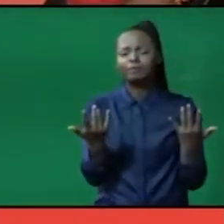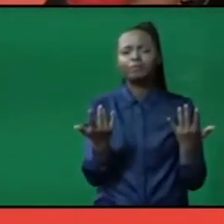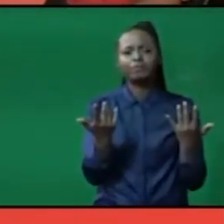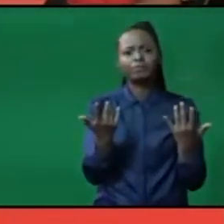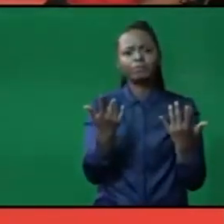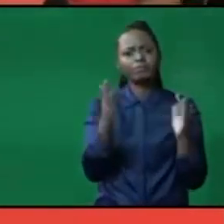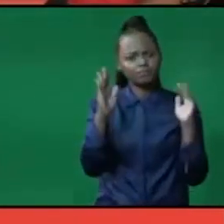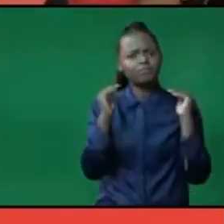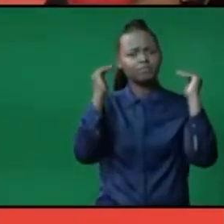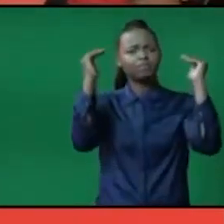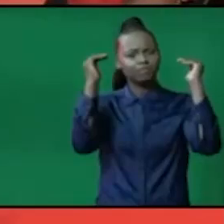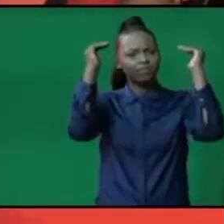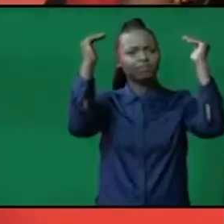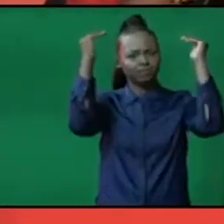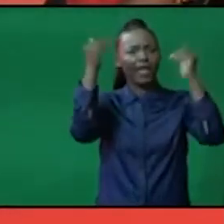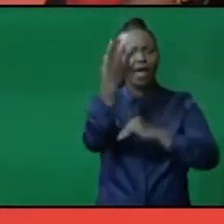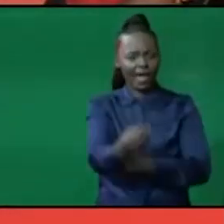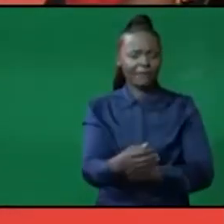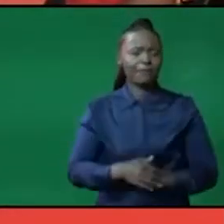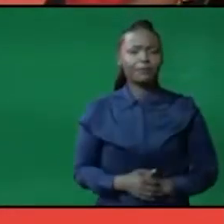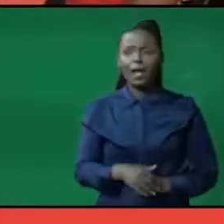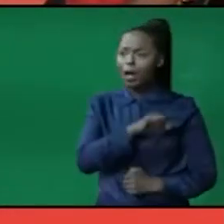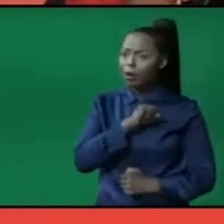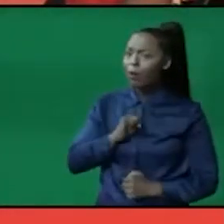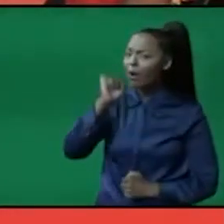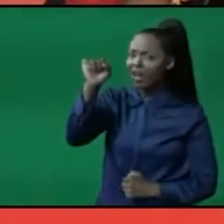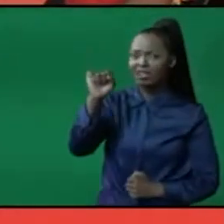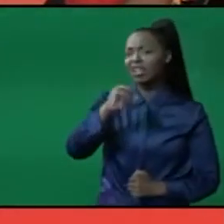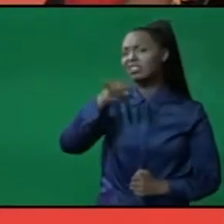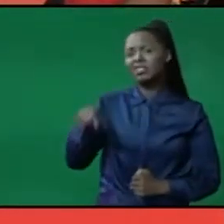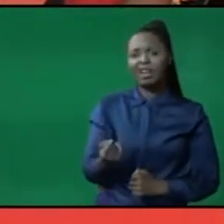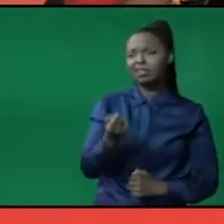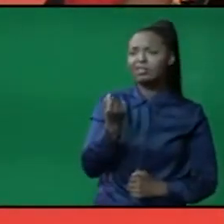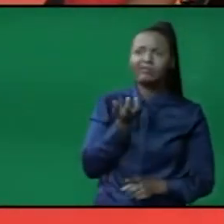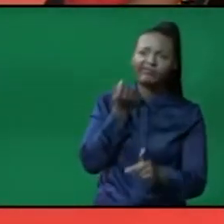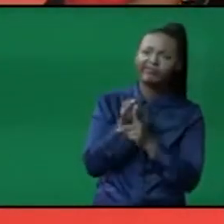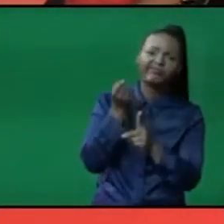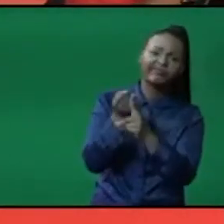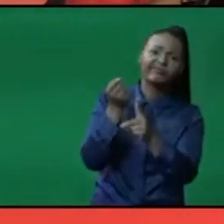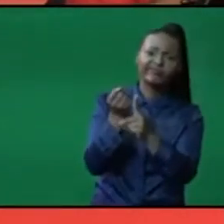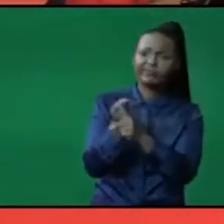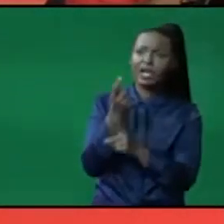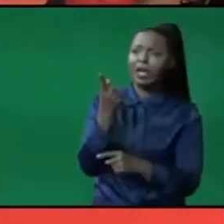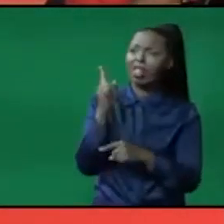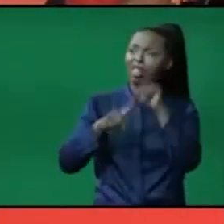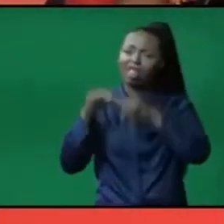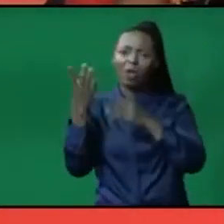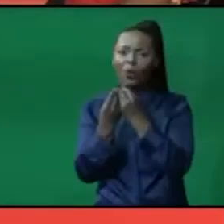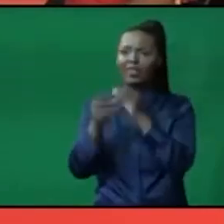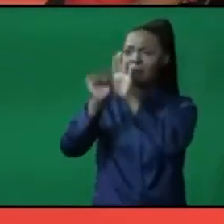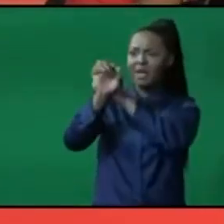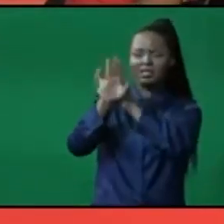stage. Comrades, we are not fighting with the media. We just want